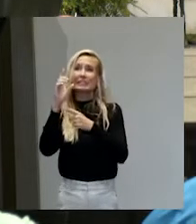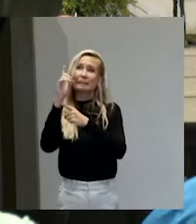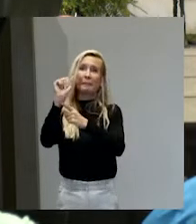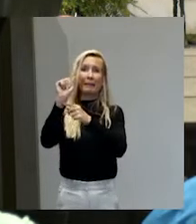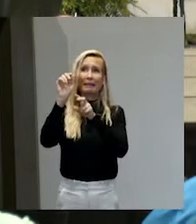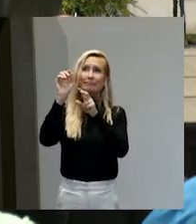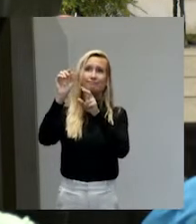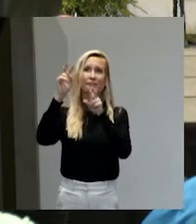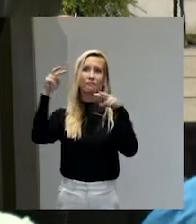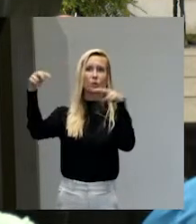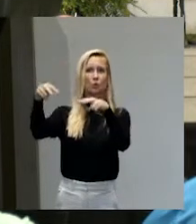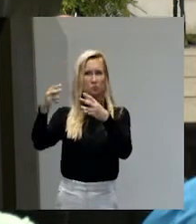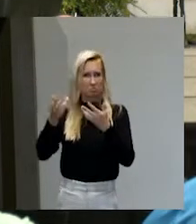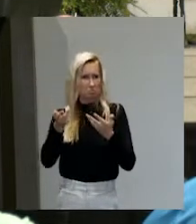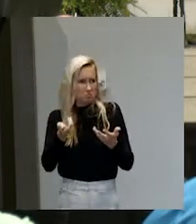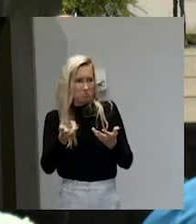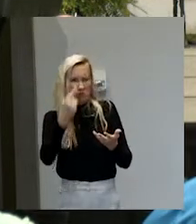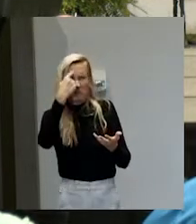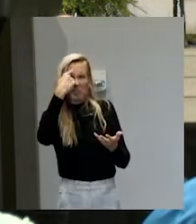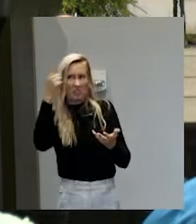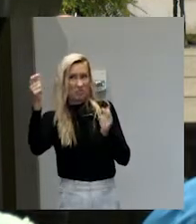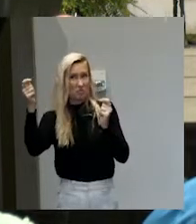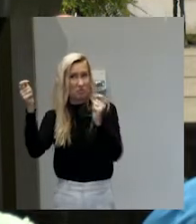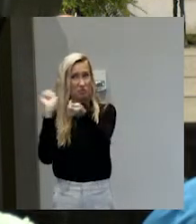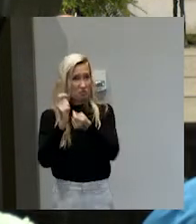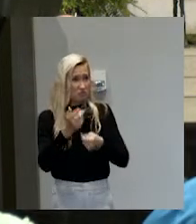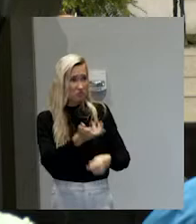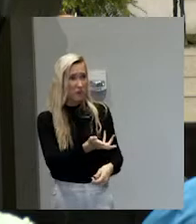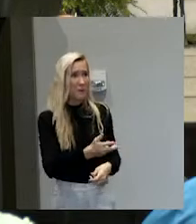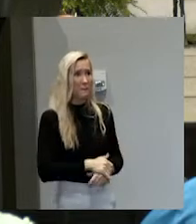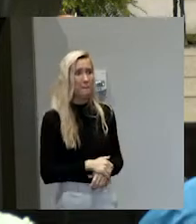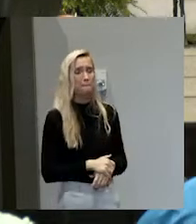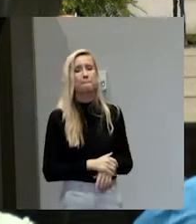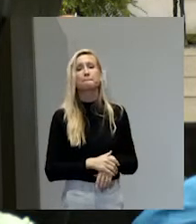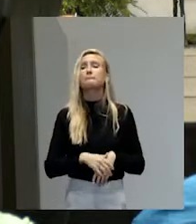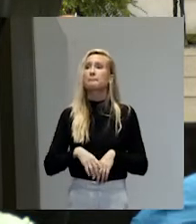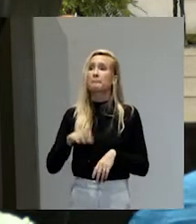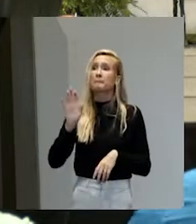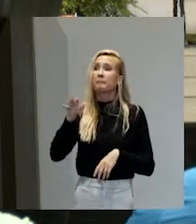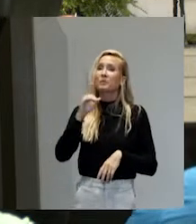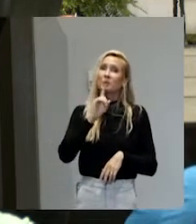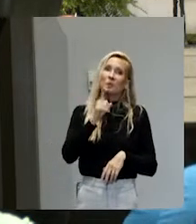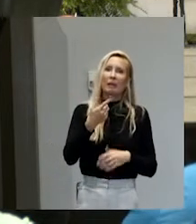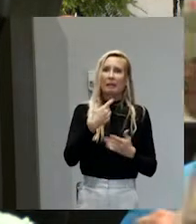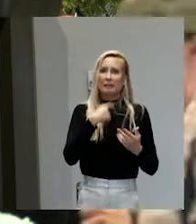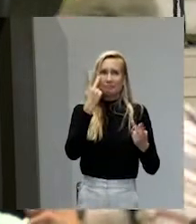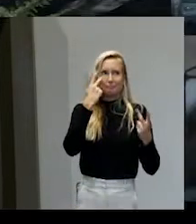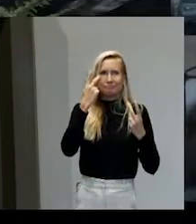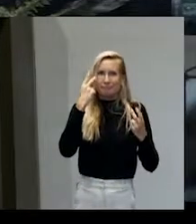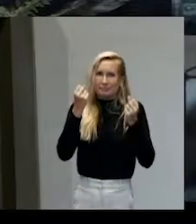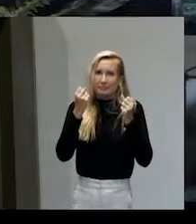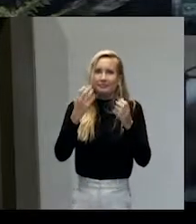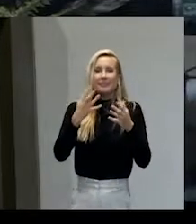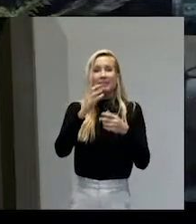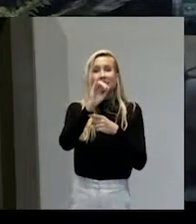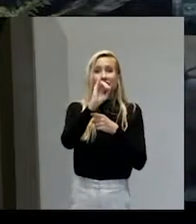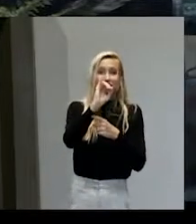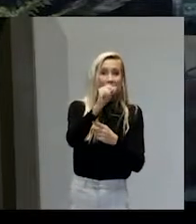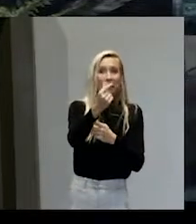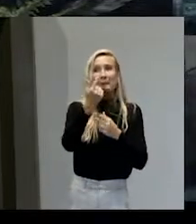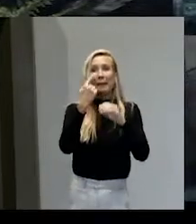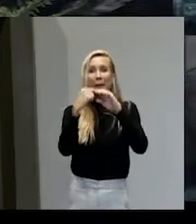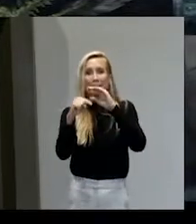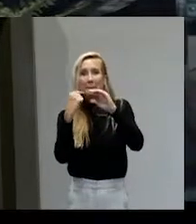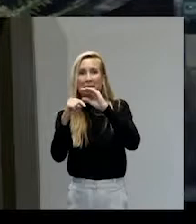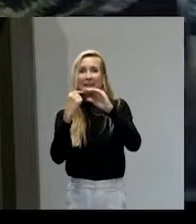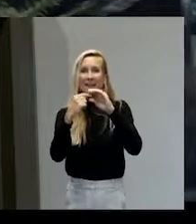directly that I have received a fair amount of messages on Instagram and emails from people who not only were they